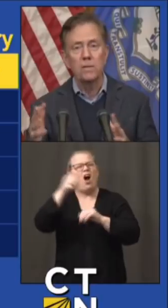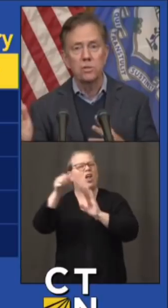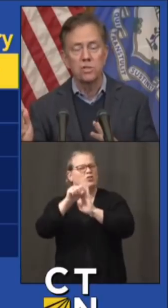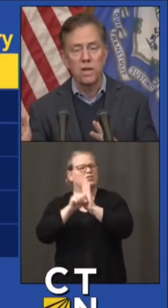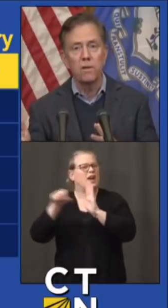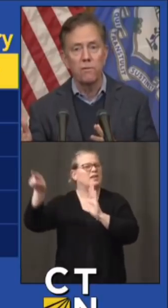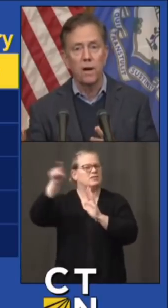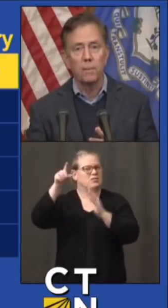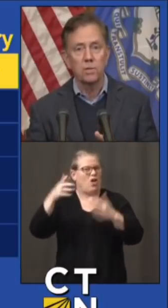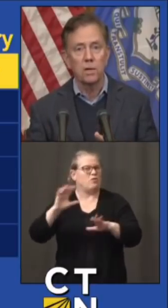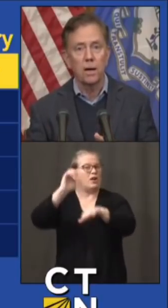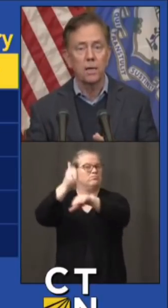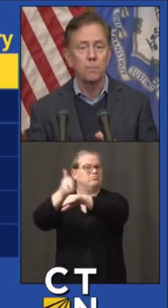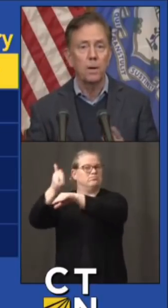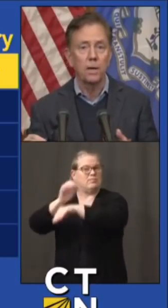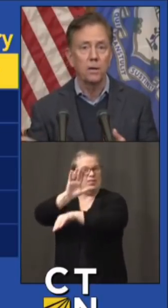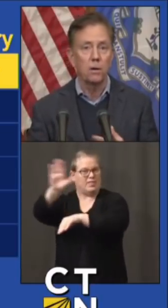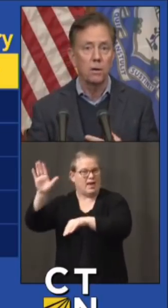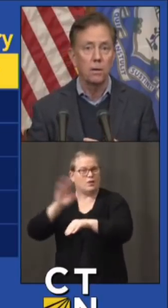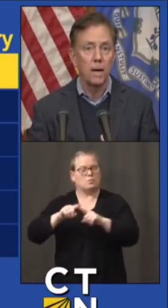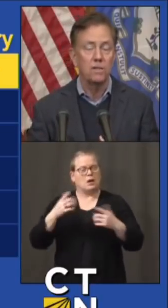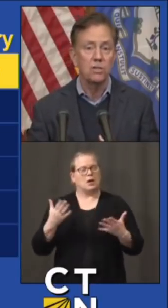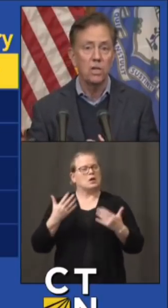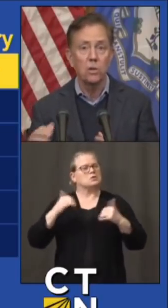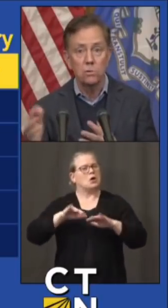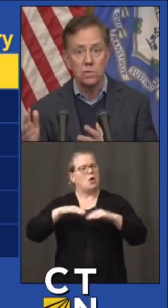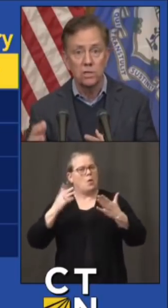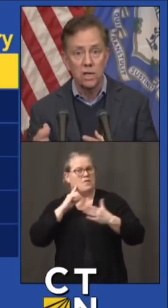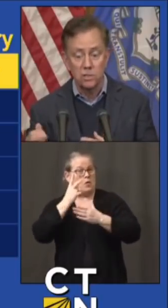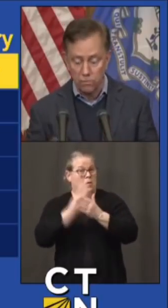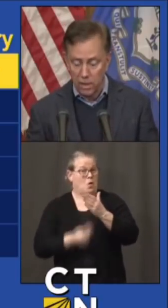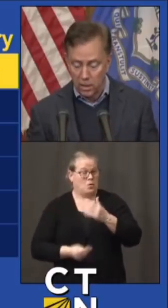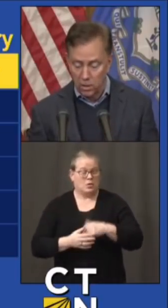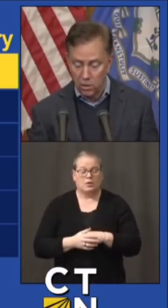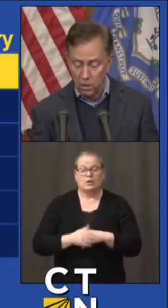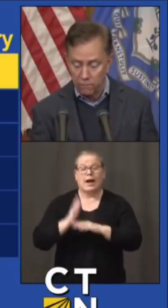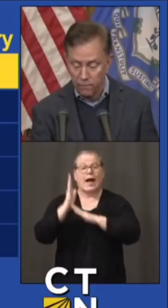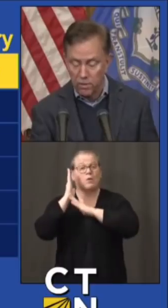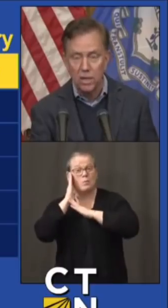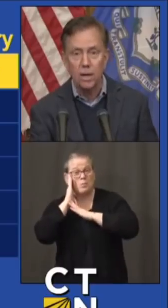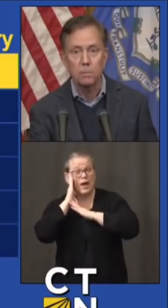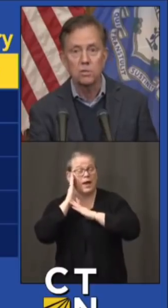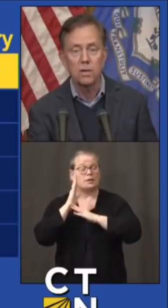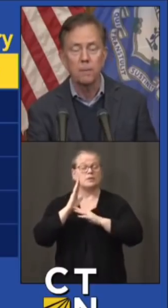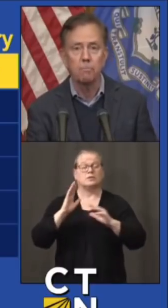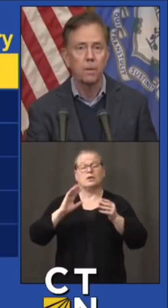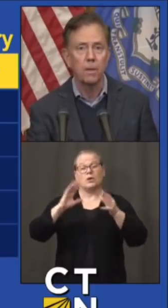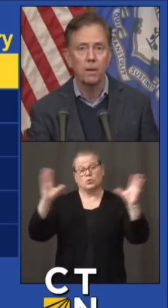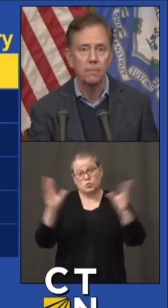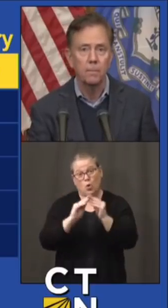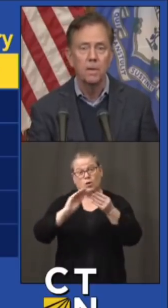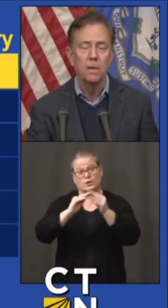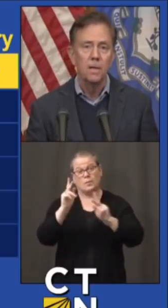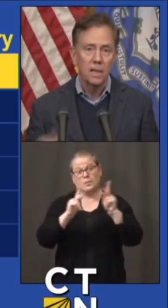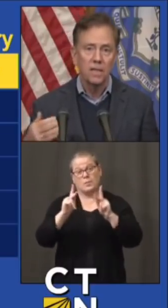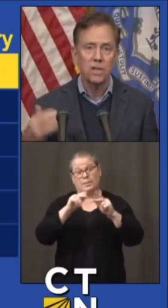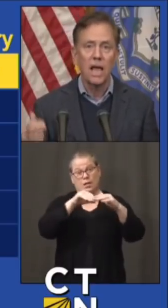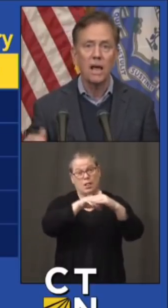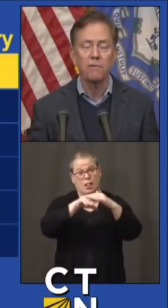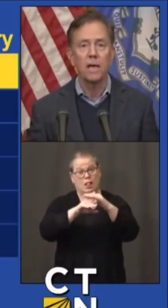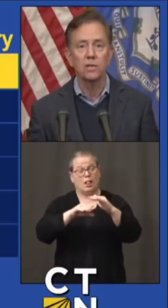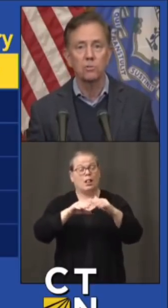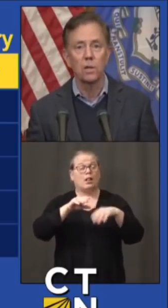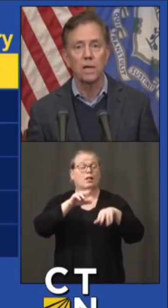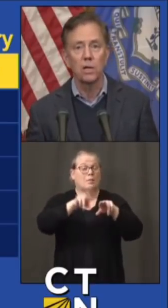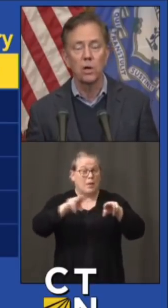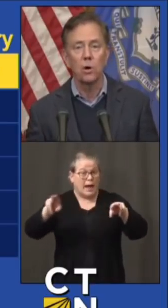our beds are 75% occupied. Our ICUs, the intensive care, are 59%. Less than